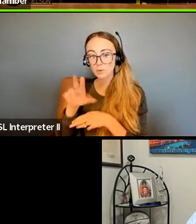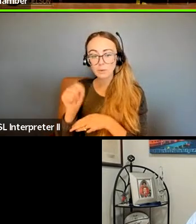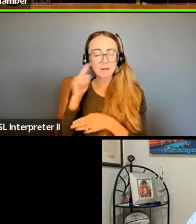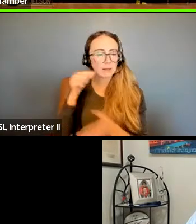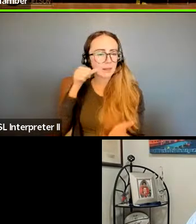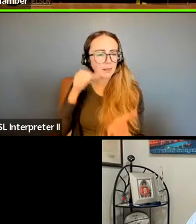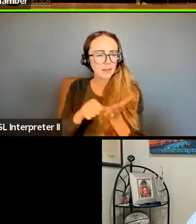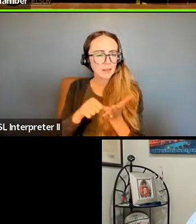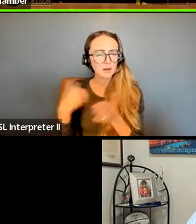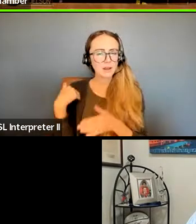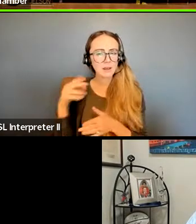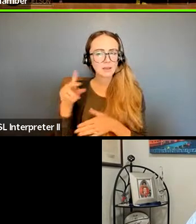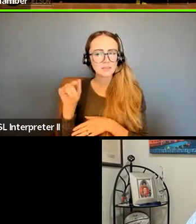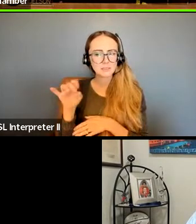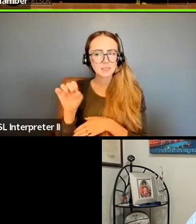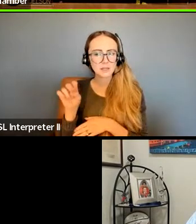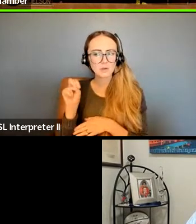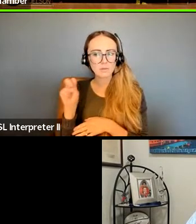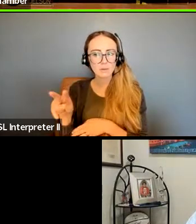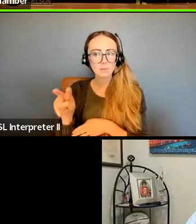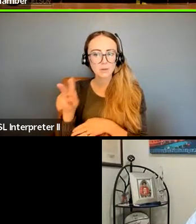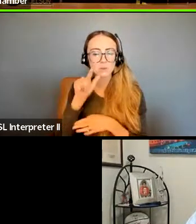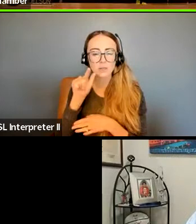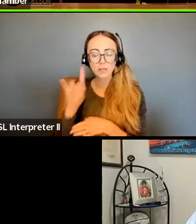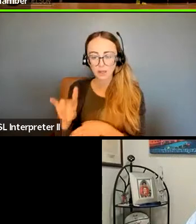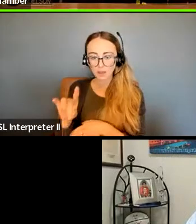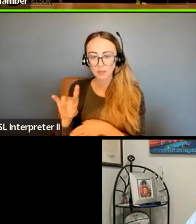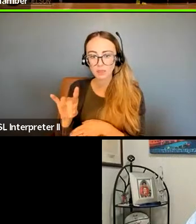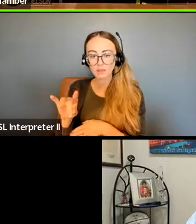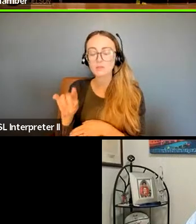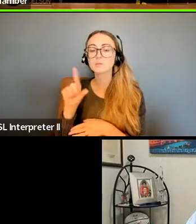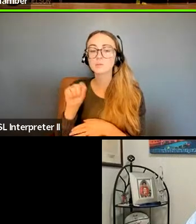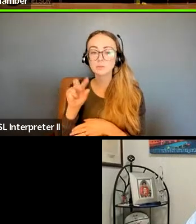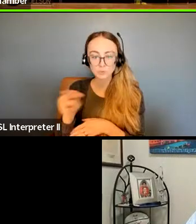was dated November 28th,